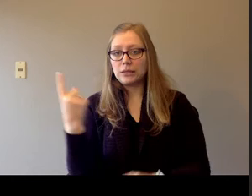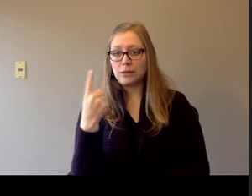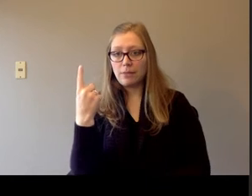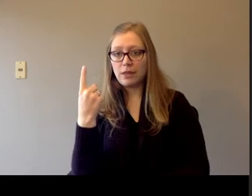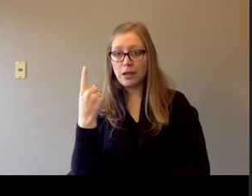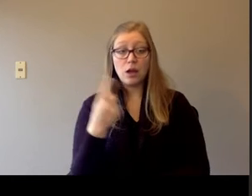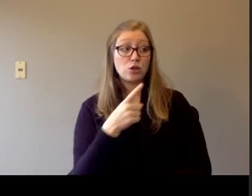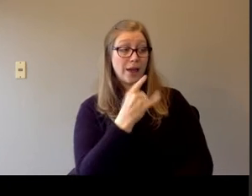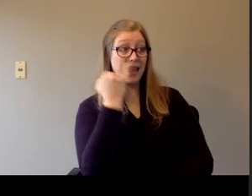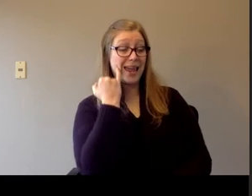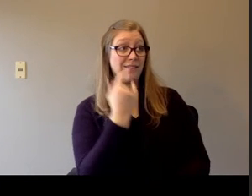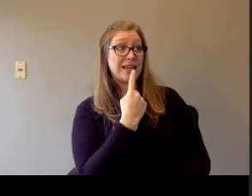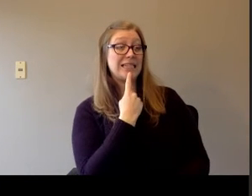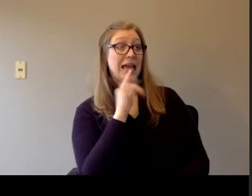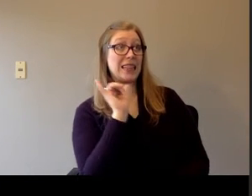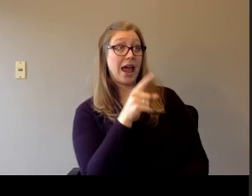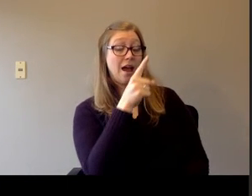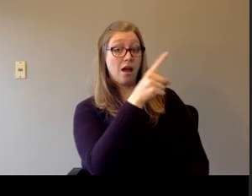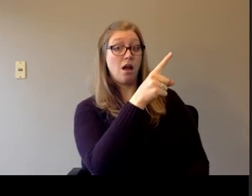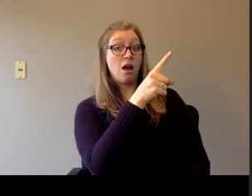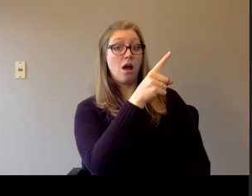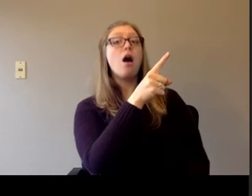from another theorem.